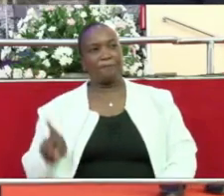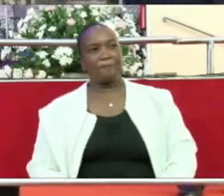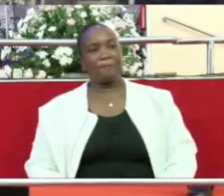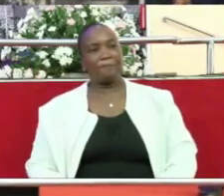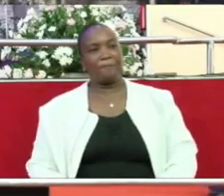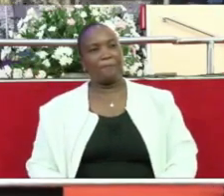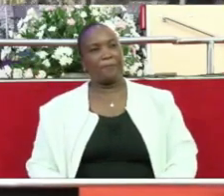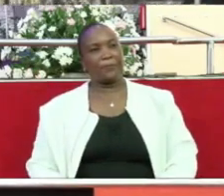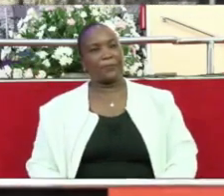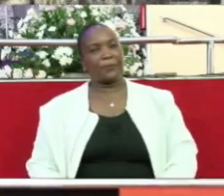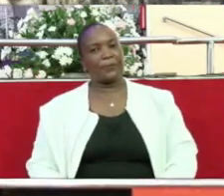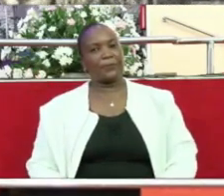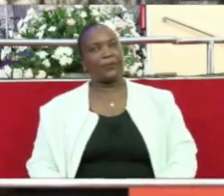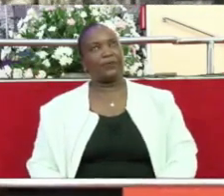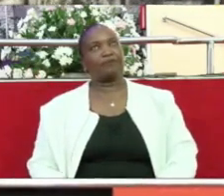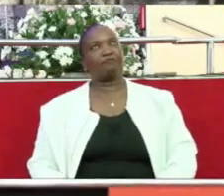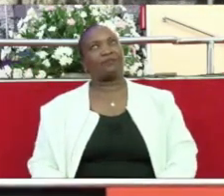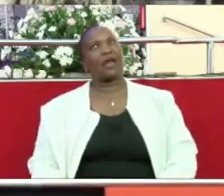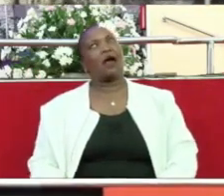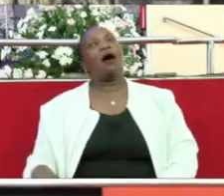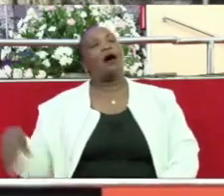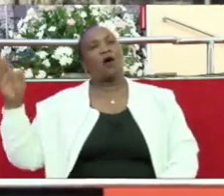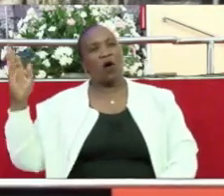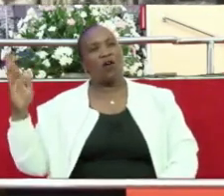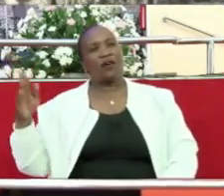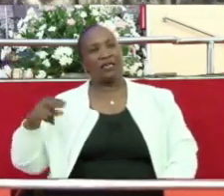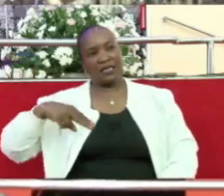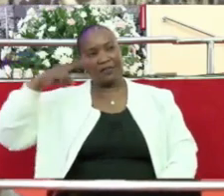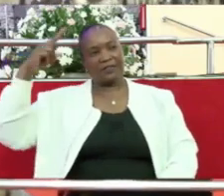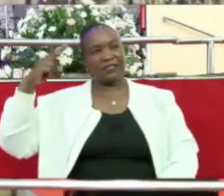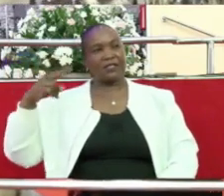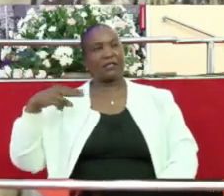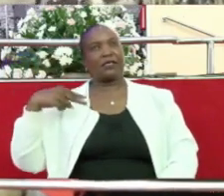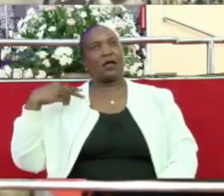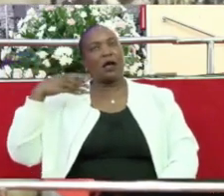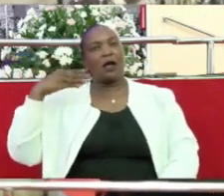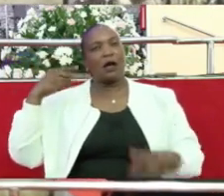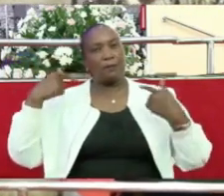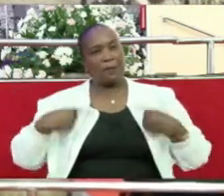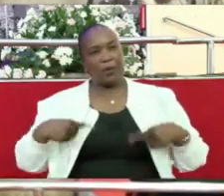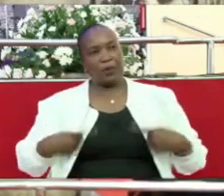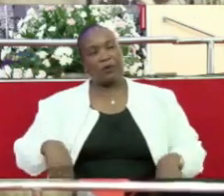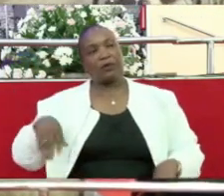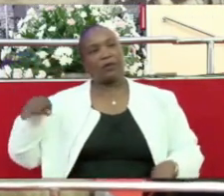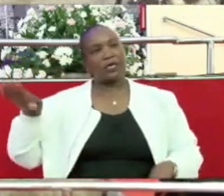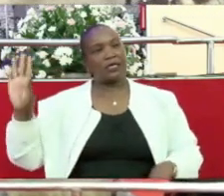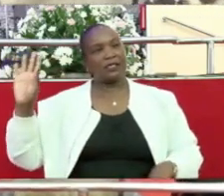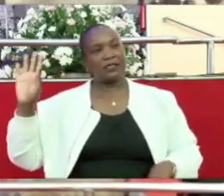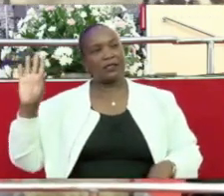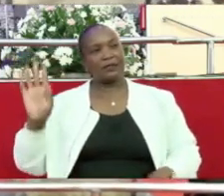The Lord is a God who lifts his people. The Lord is the Lord who raises standards.